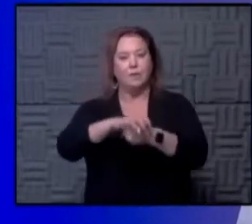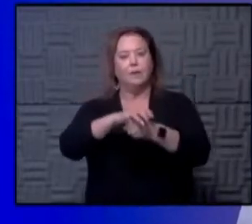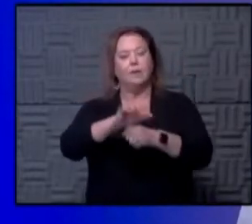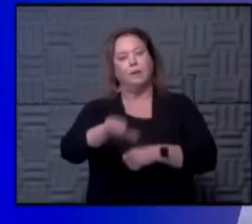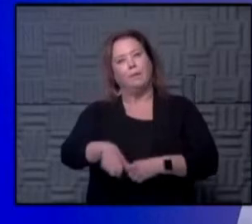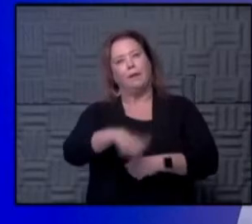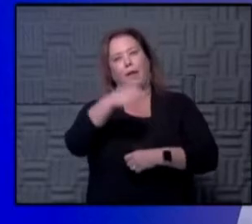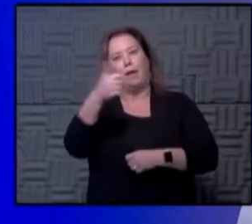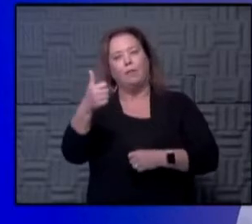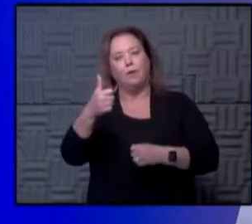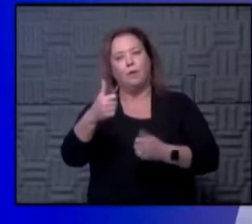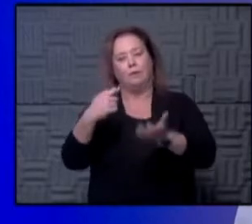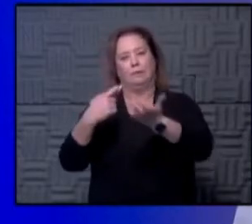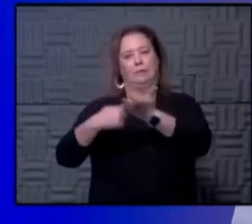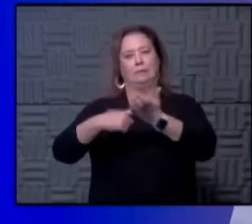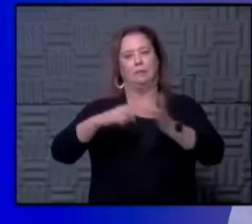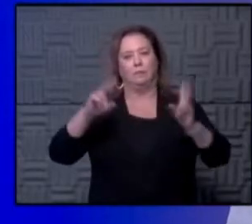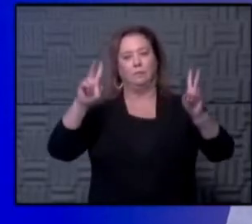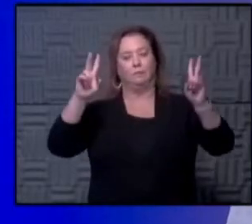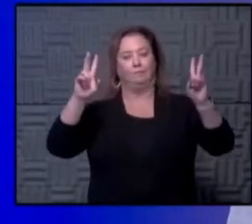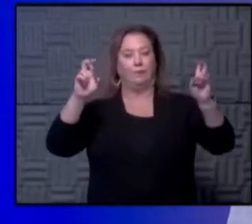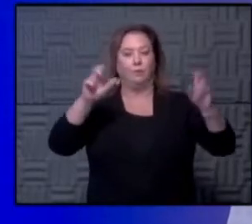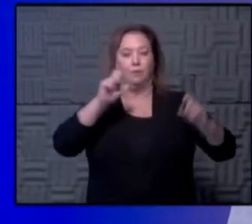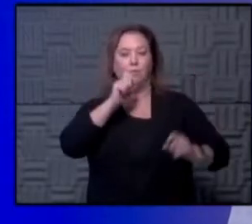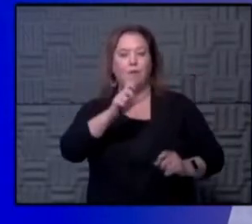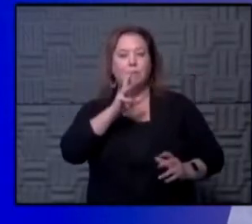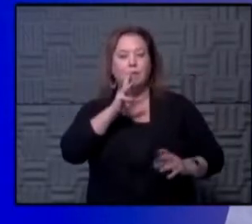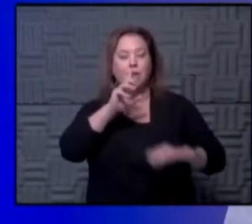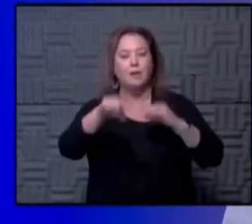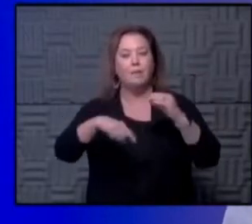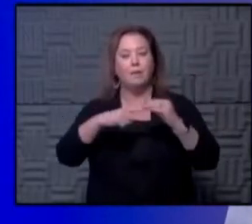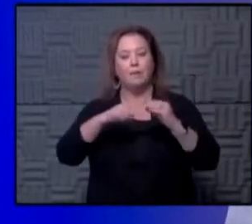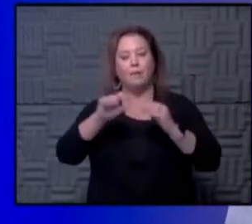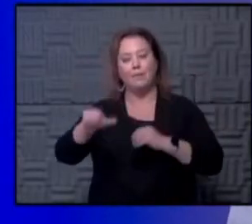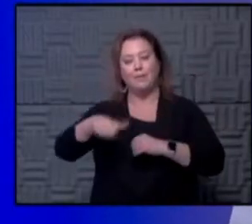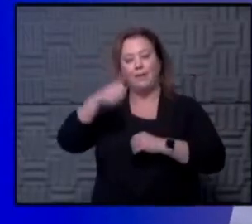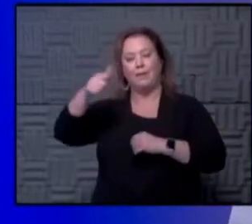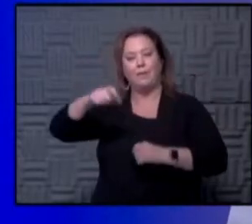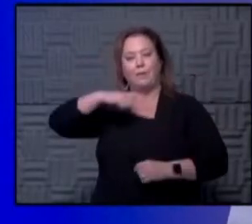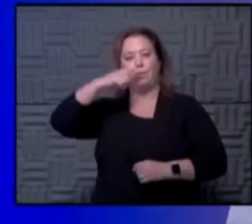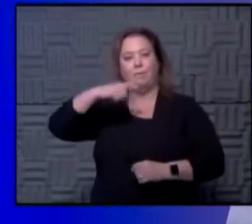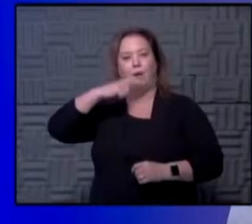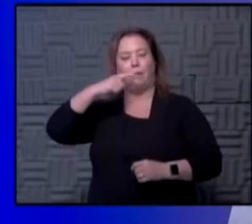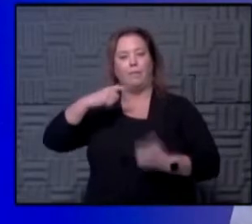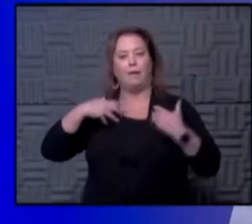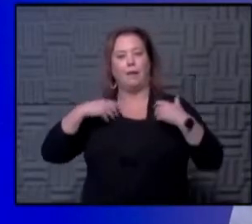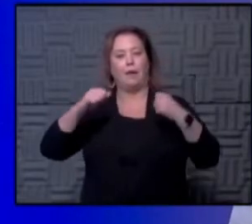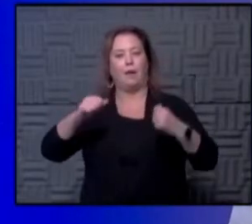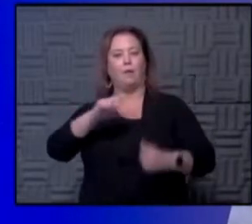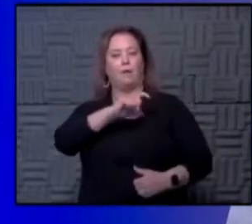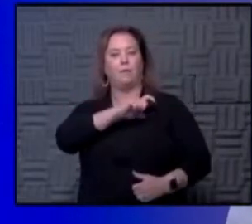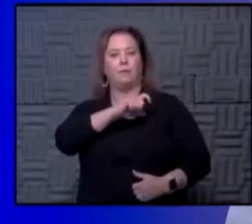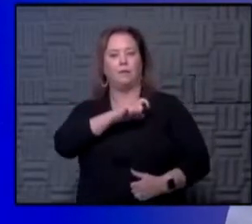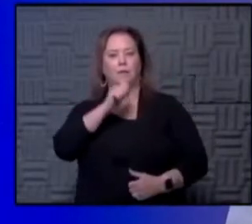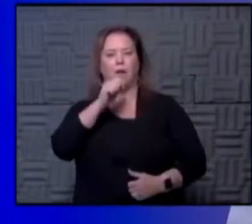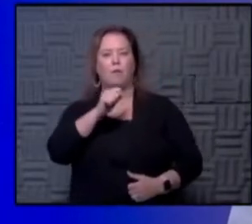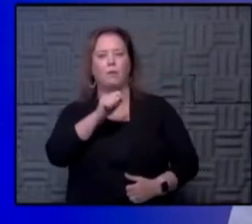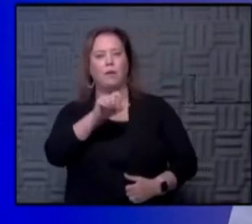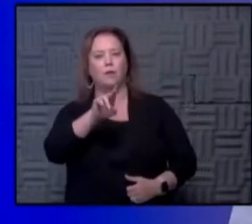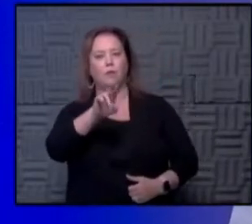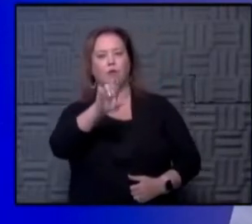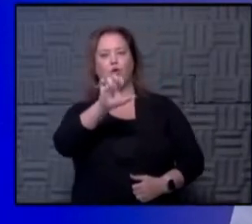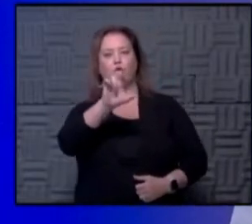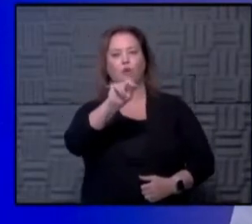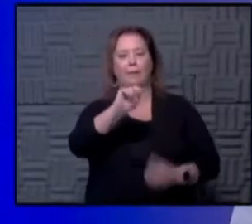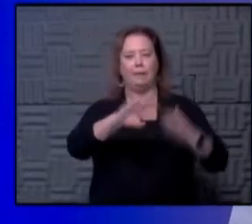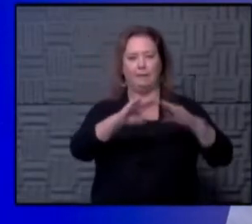untalked about or discussed stories is really the other public health officers, and not just in the urban communities, because we know how hard the